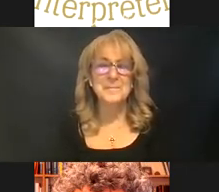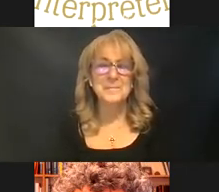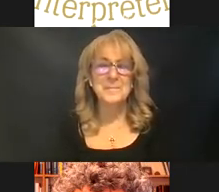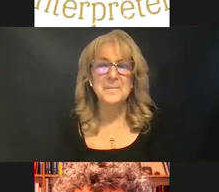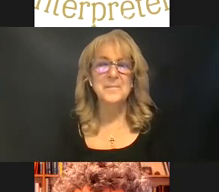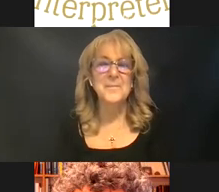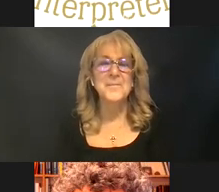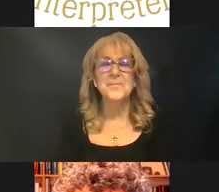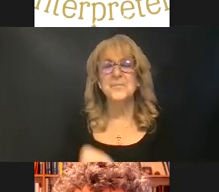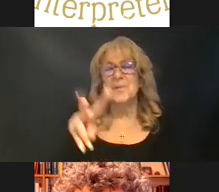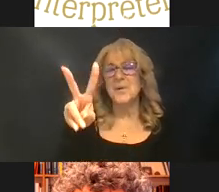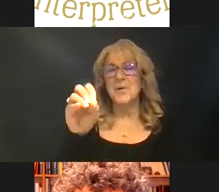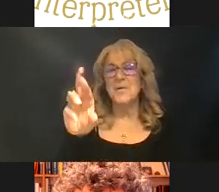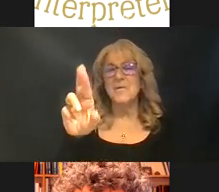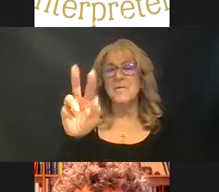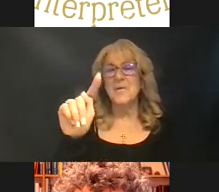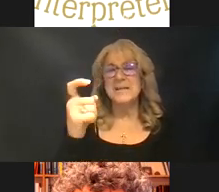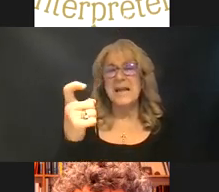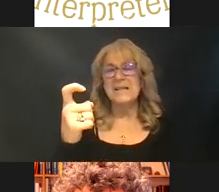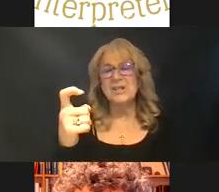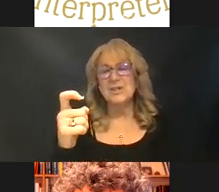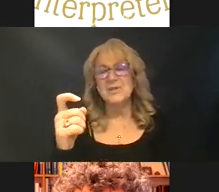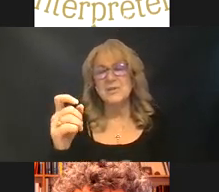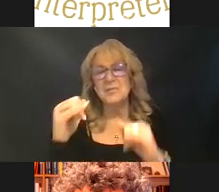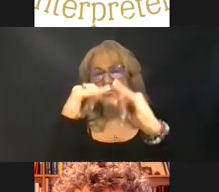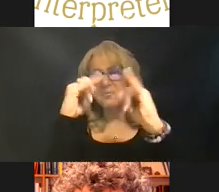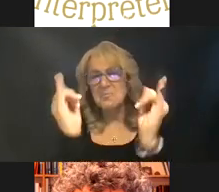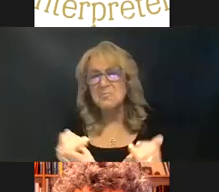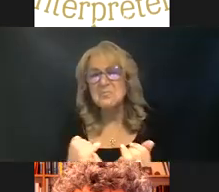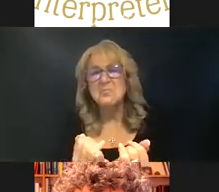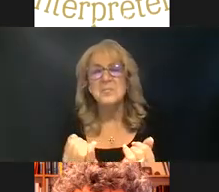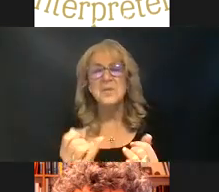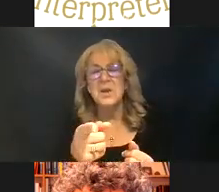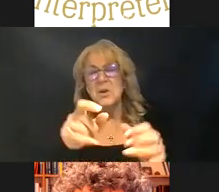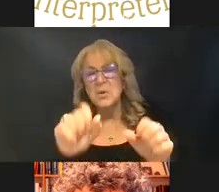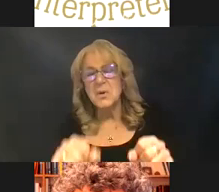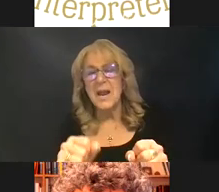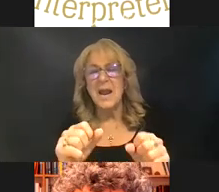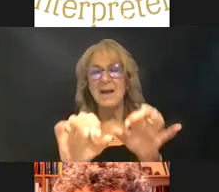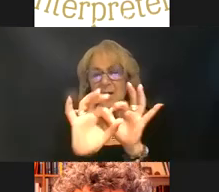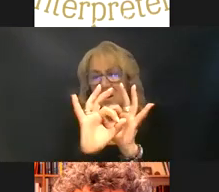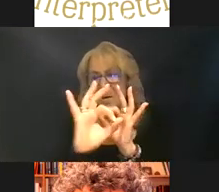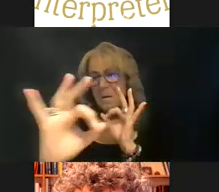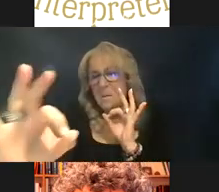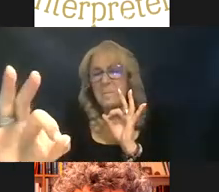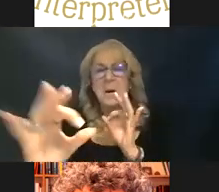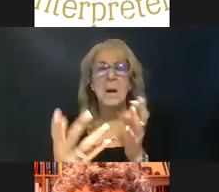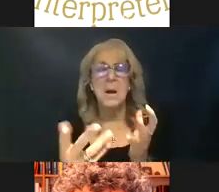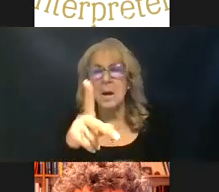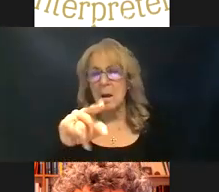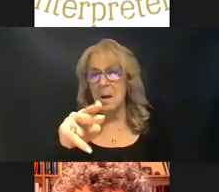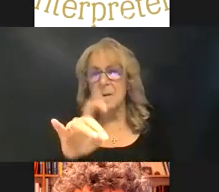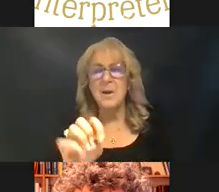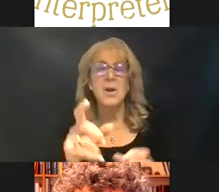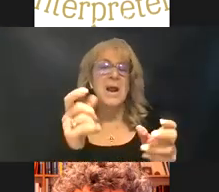So vortex rings, what are the vortex rings? You can generate them by having a pipe and hitting it hard. You also generate them with your mouth.